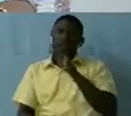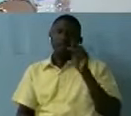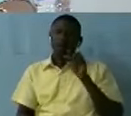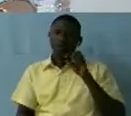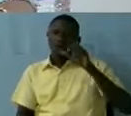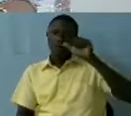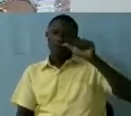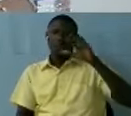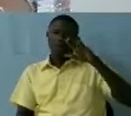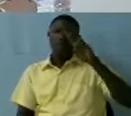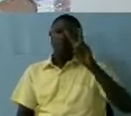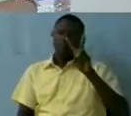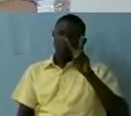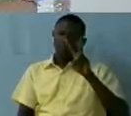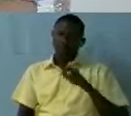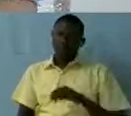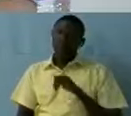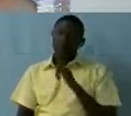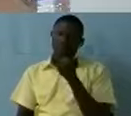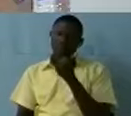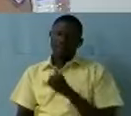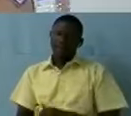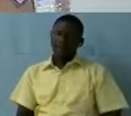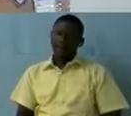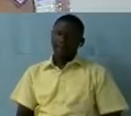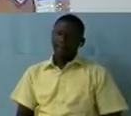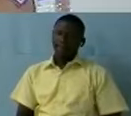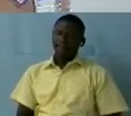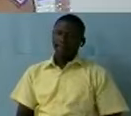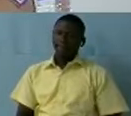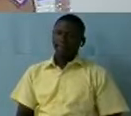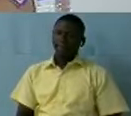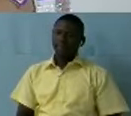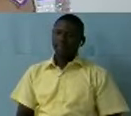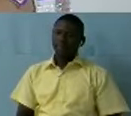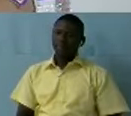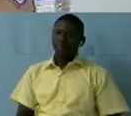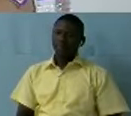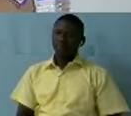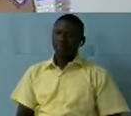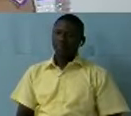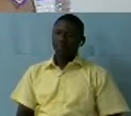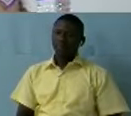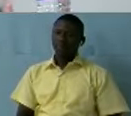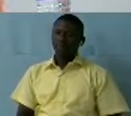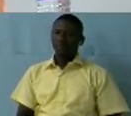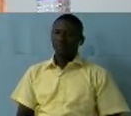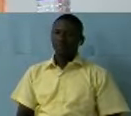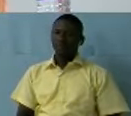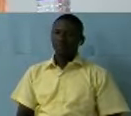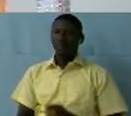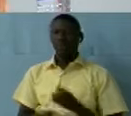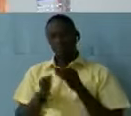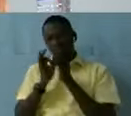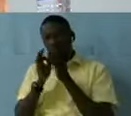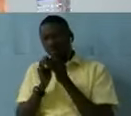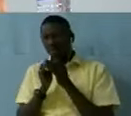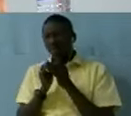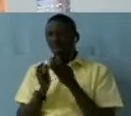Yes. Can you tell us the impact the treatment had on your family once you were